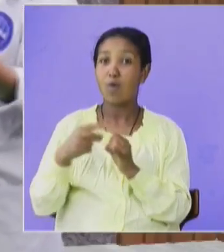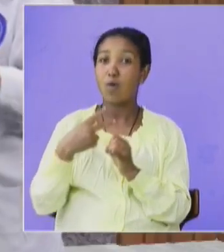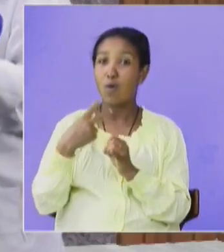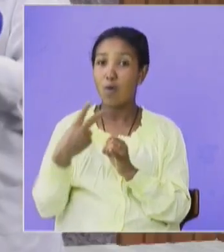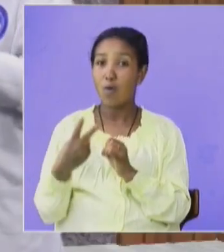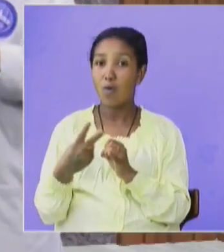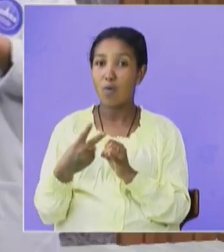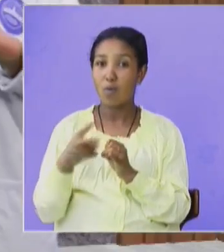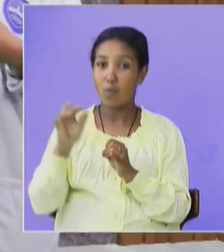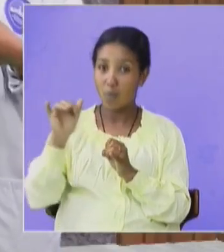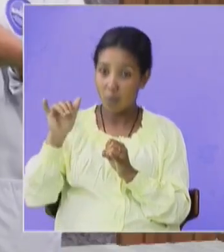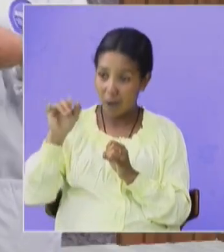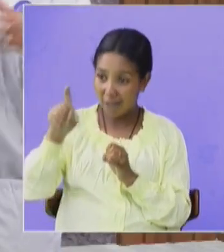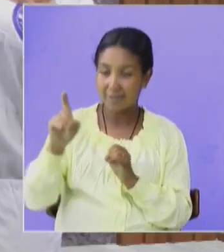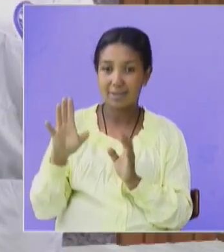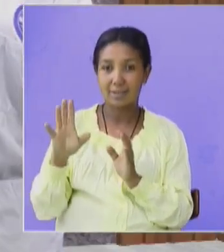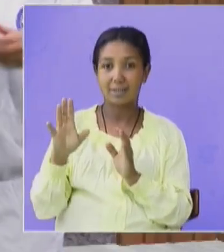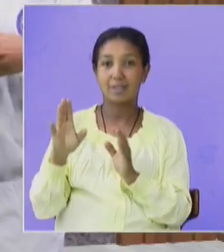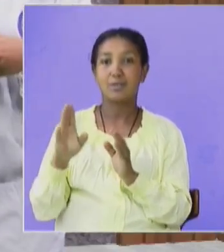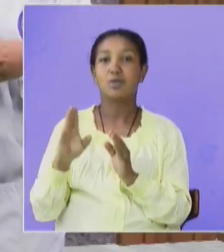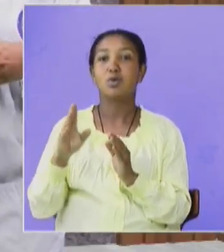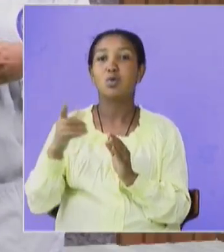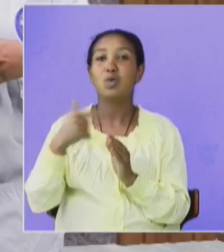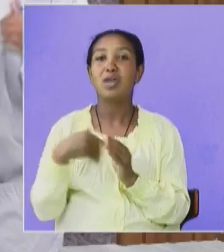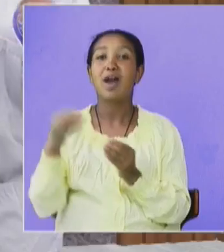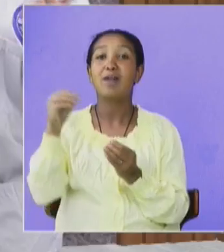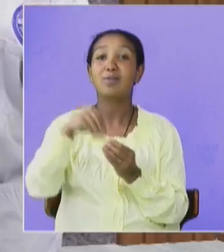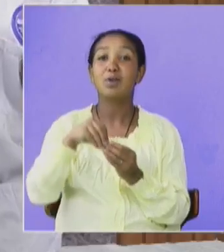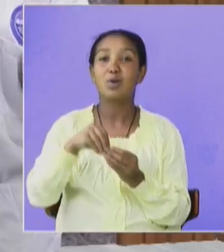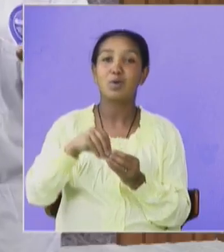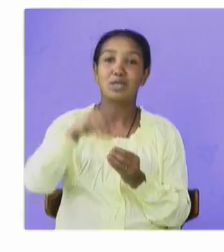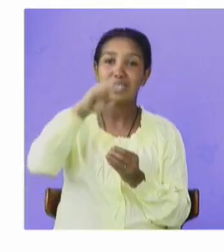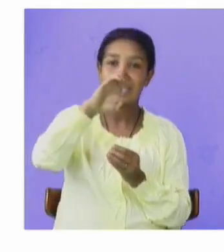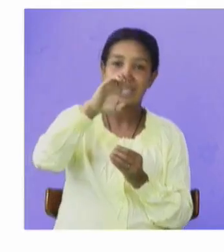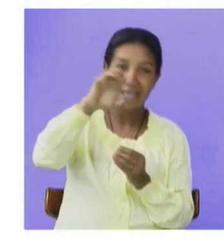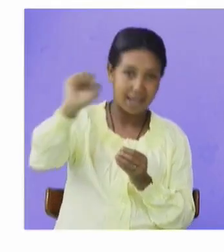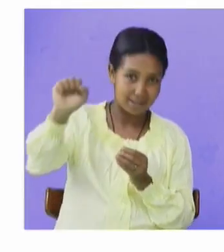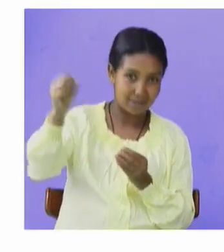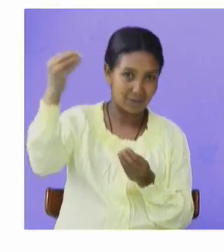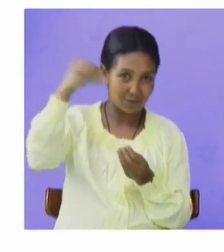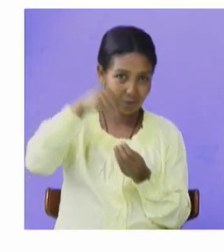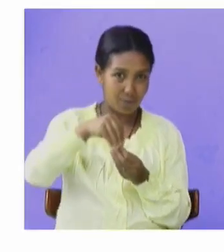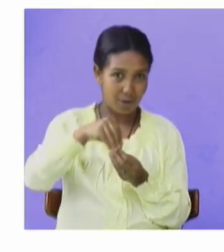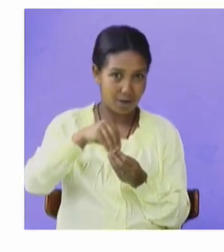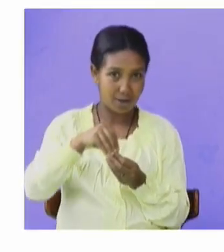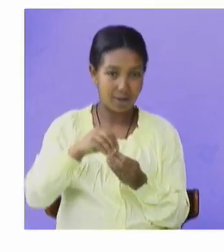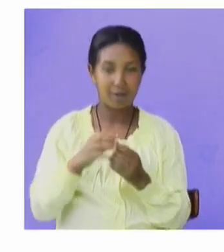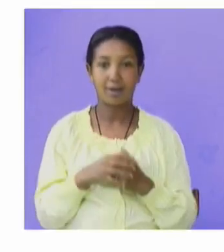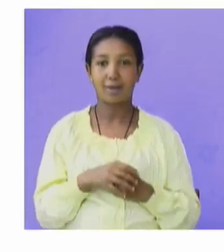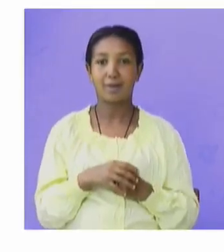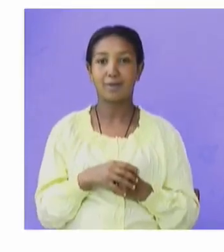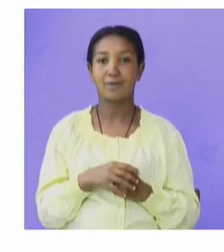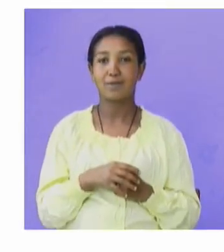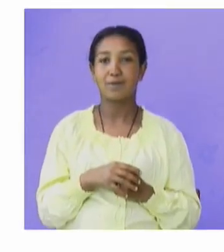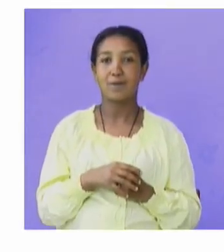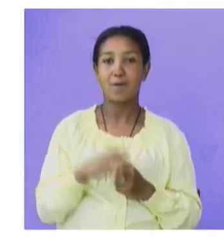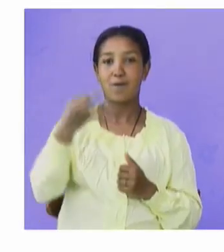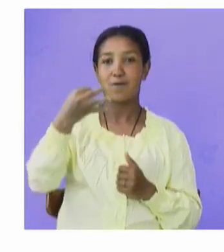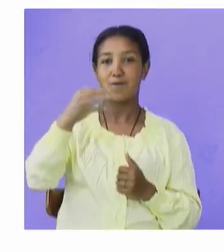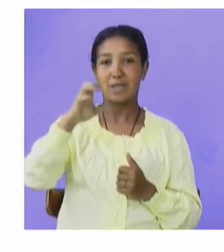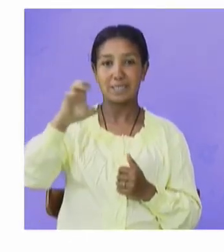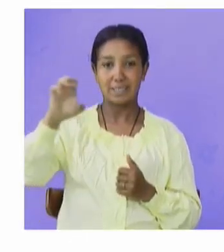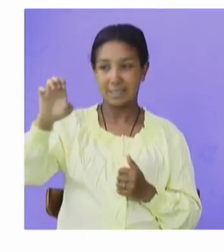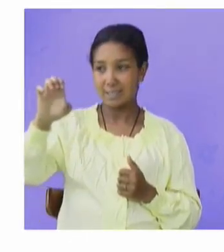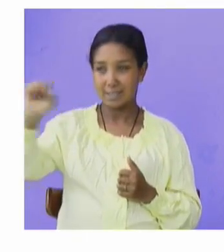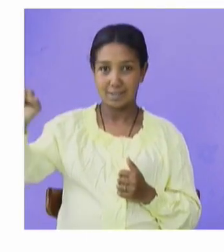like also x, we are going to add what? Es at the end of the verb. So here is fix,